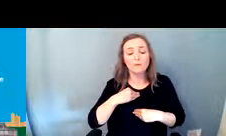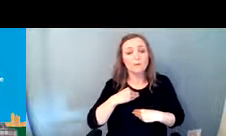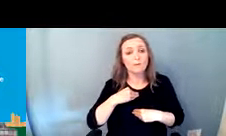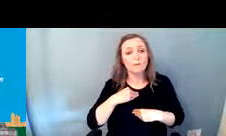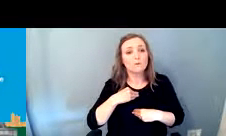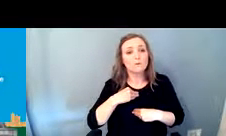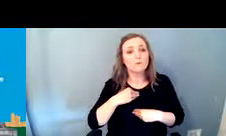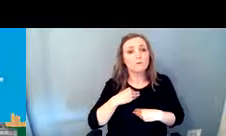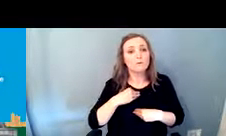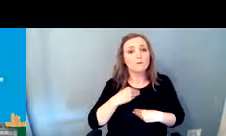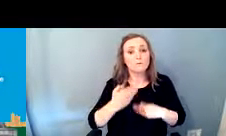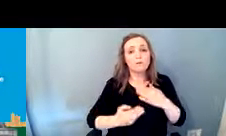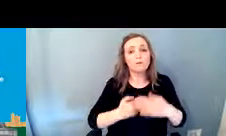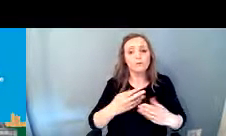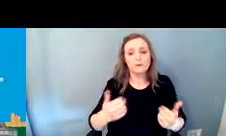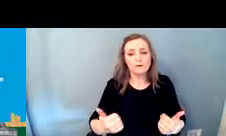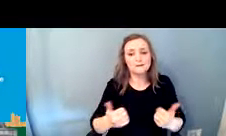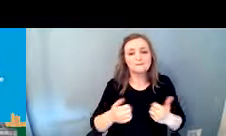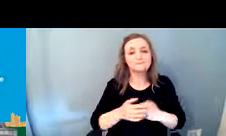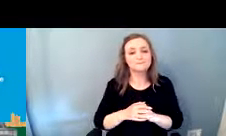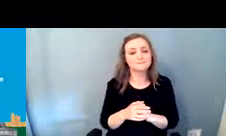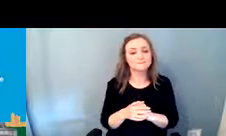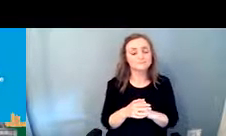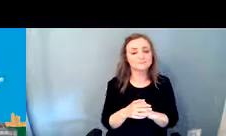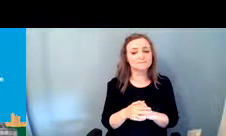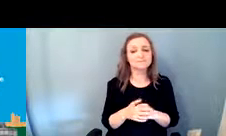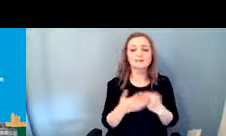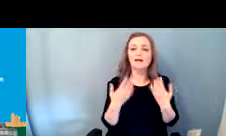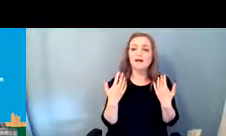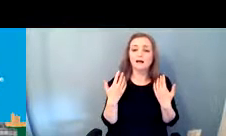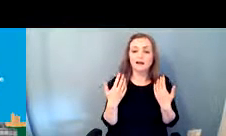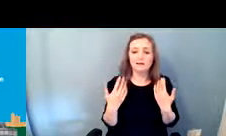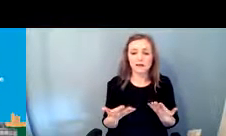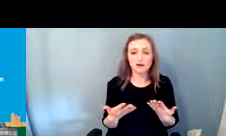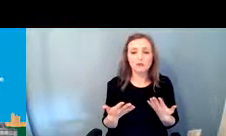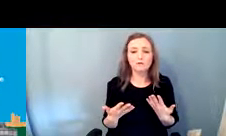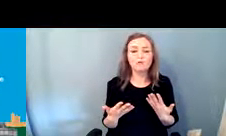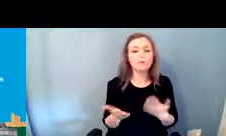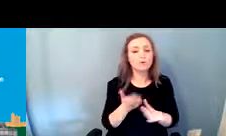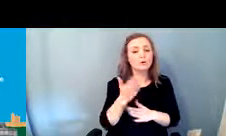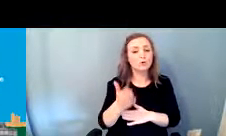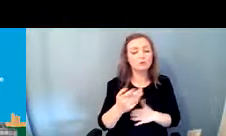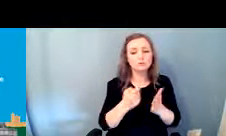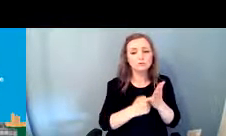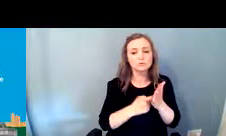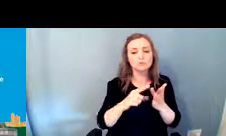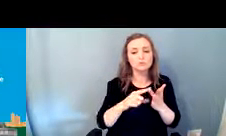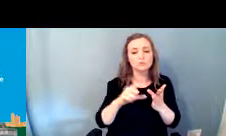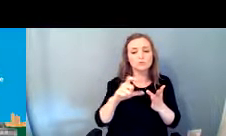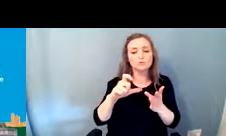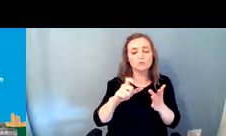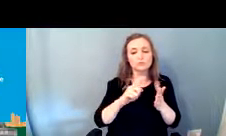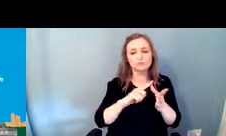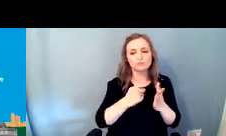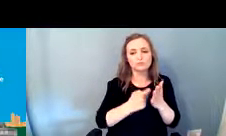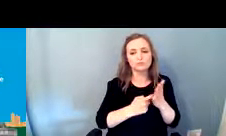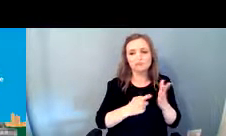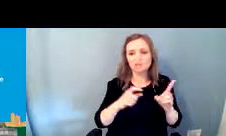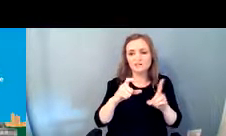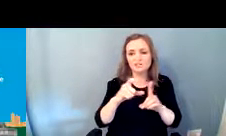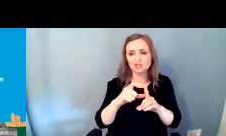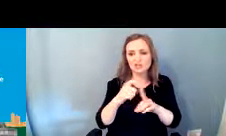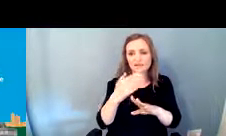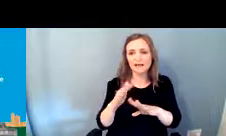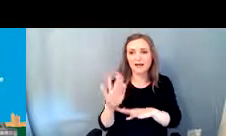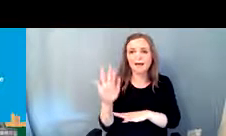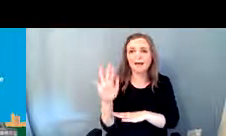I'm going to jump straight through to Richard, who has his hand up. If you want to come in,